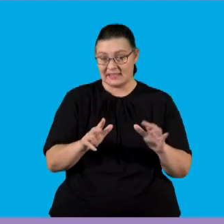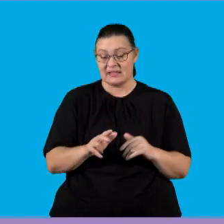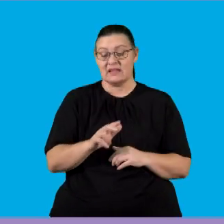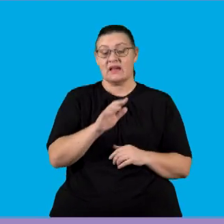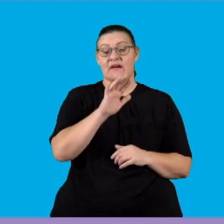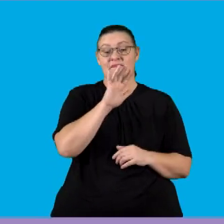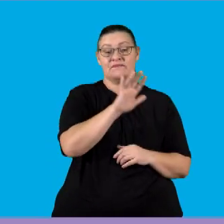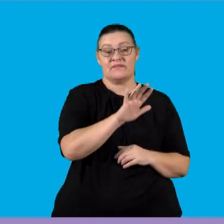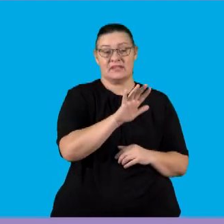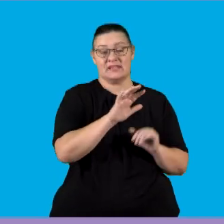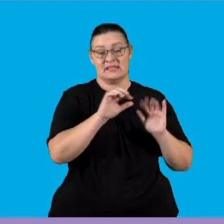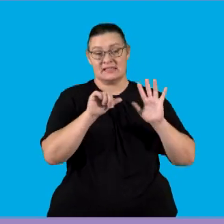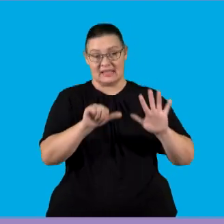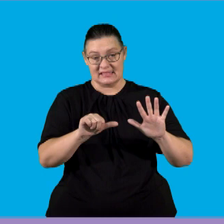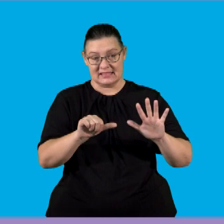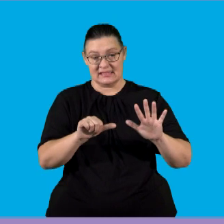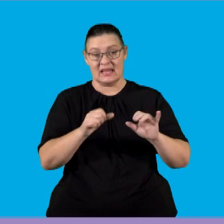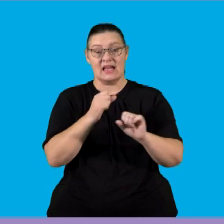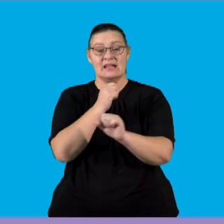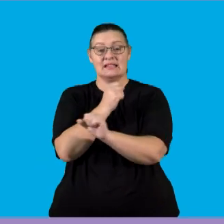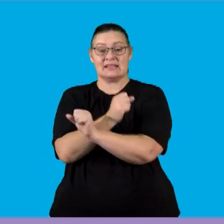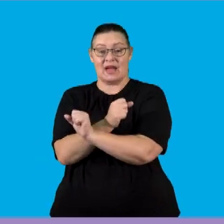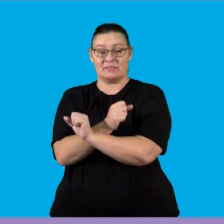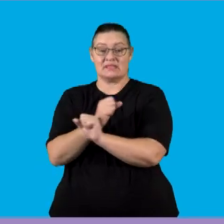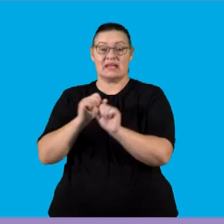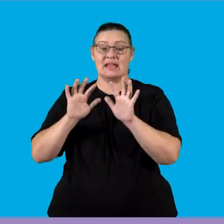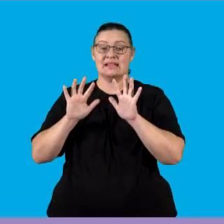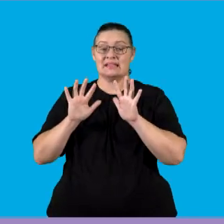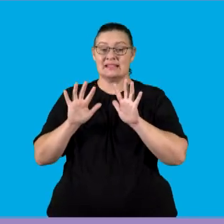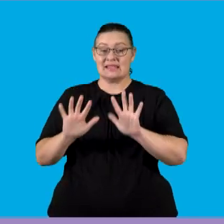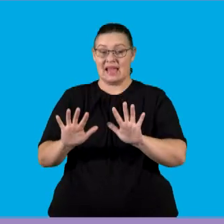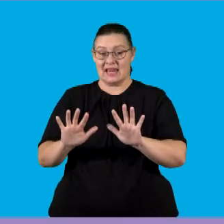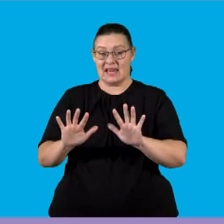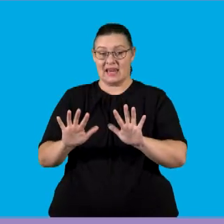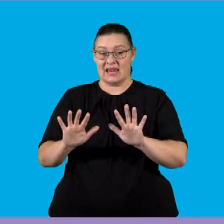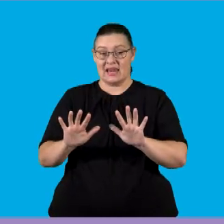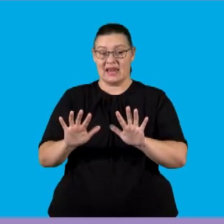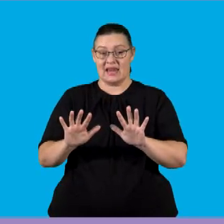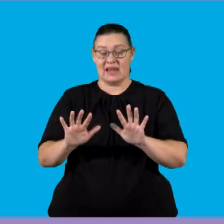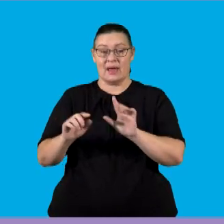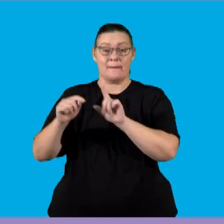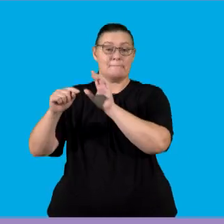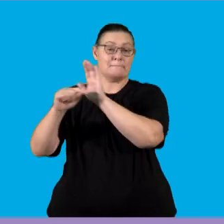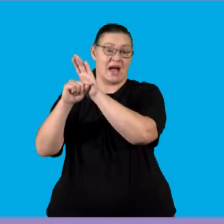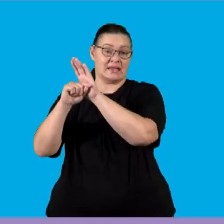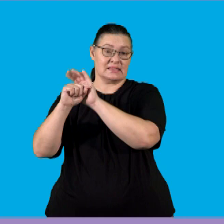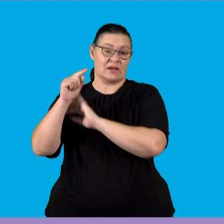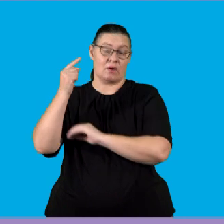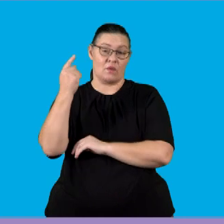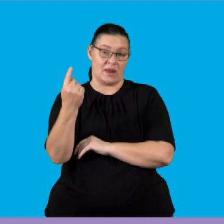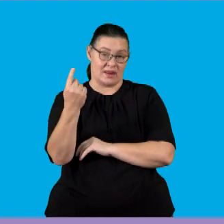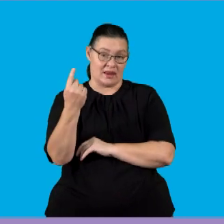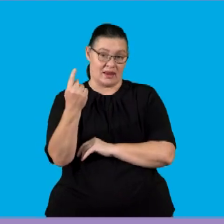of 56, then you are correct. So a negative 7 multiplied by a negative 8 is equals